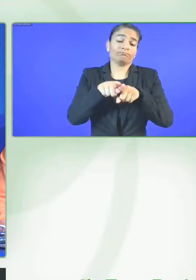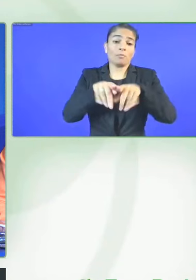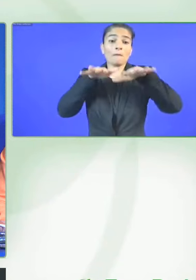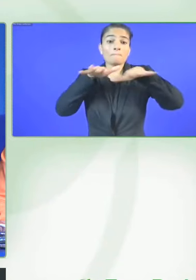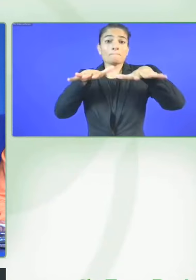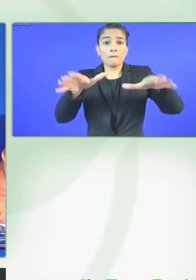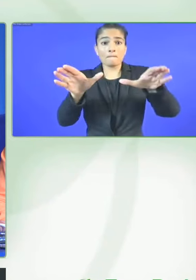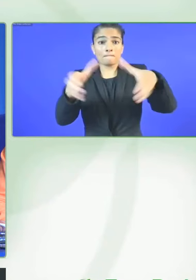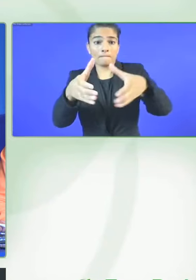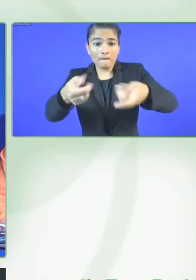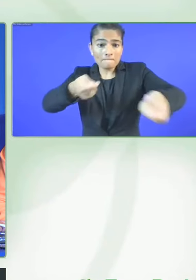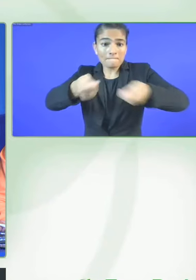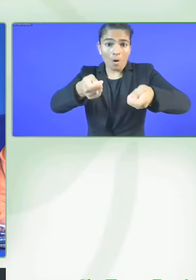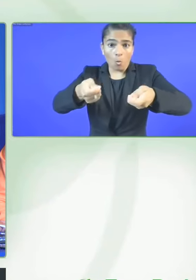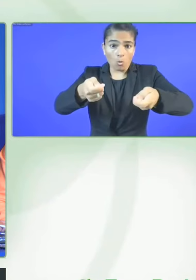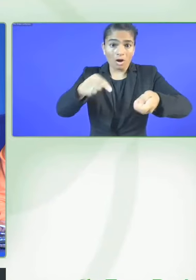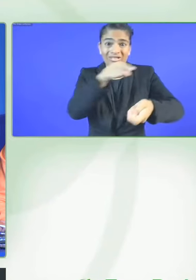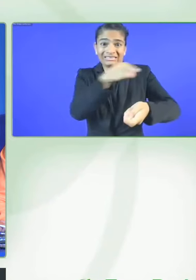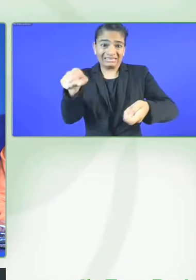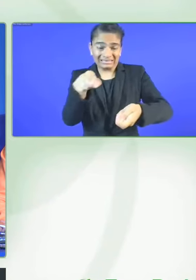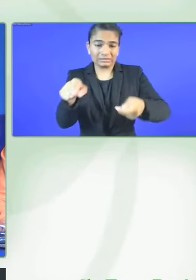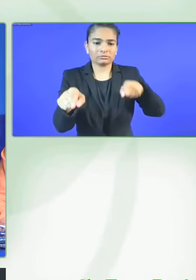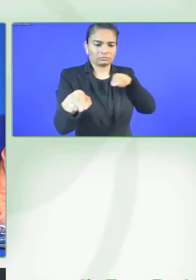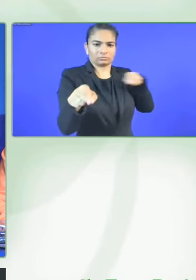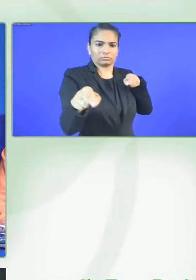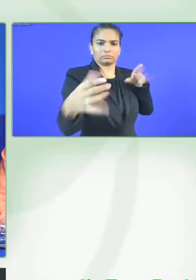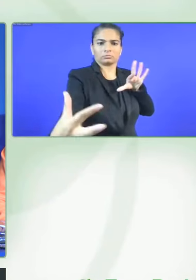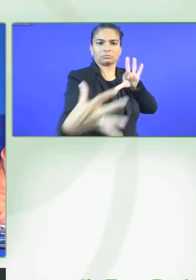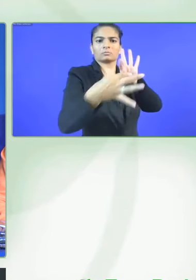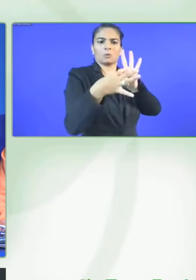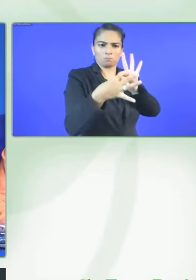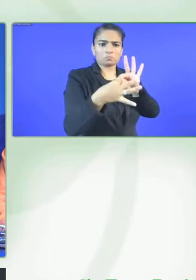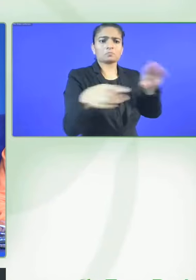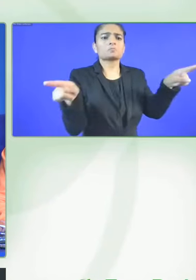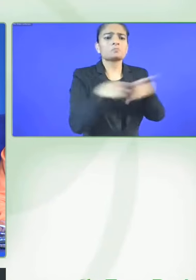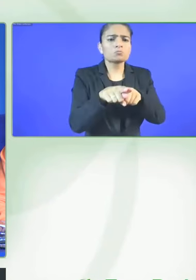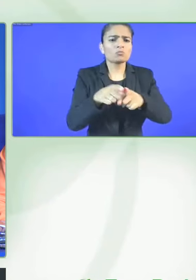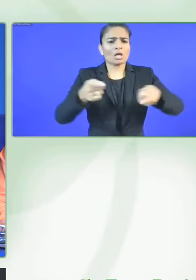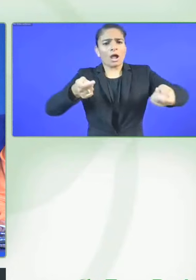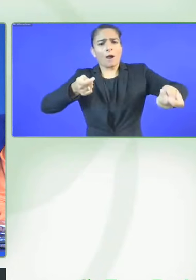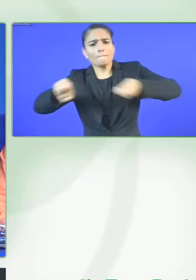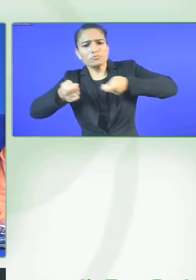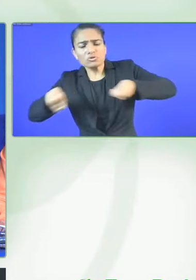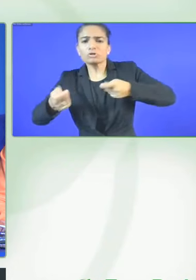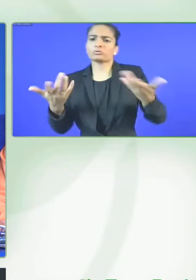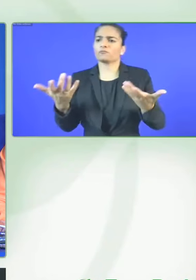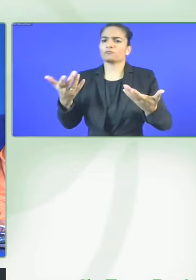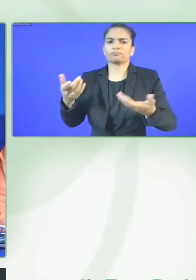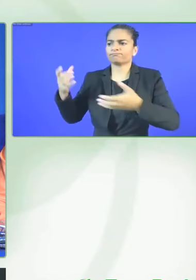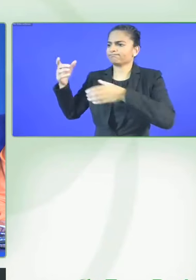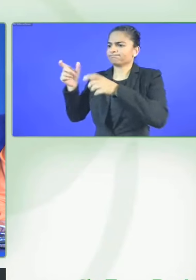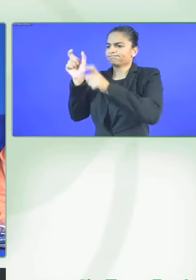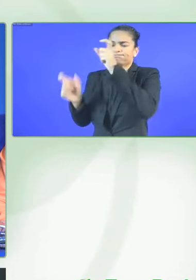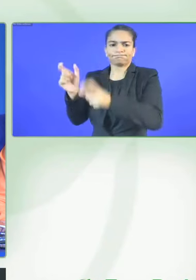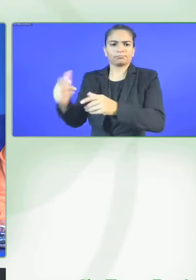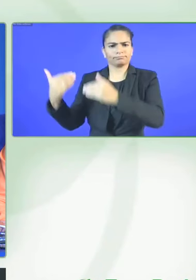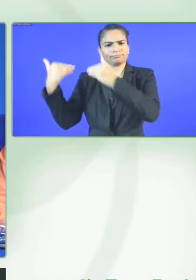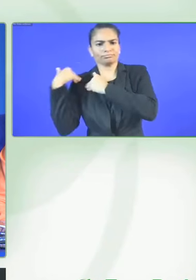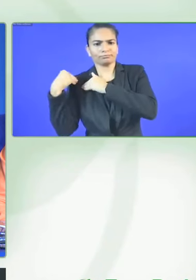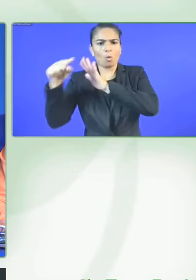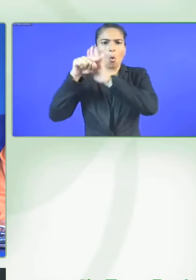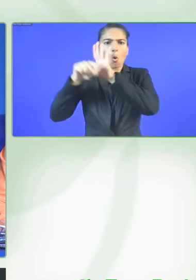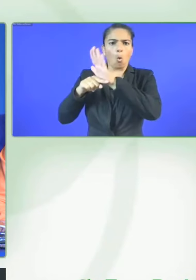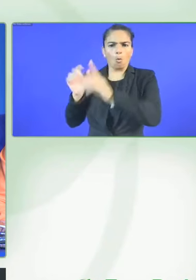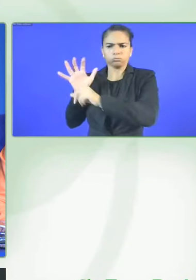civil enforcement powers are given to both the civilian population and to the Commission for Equal Rights of Persons with